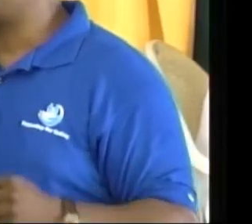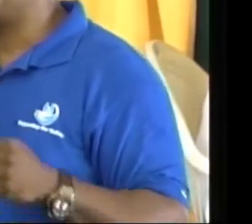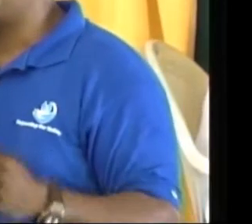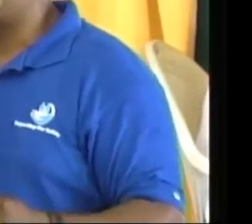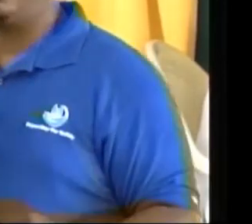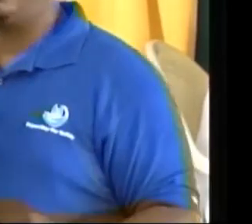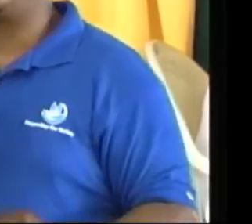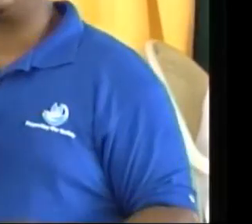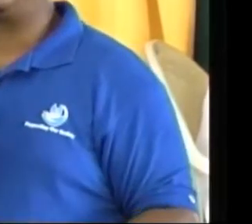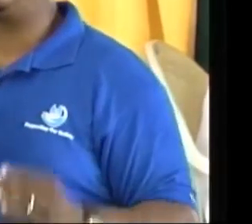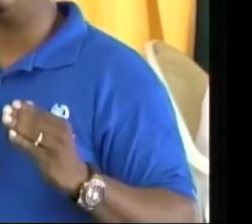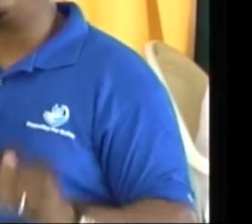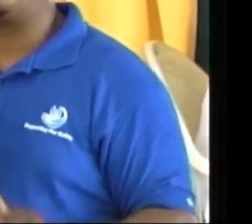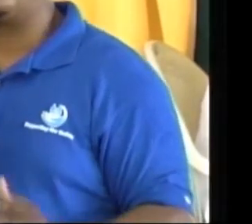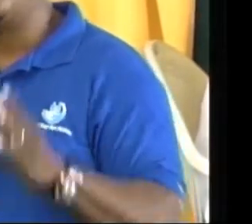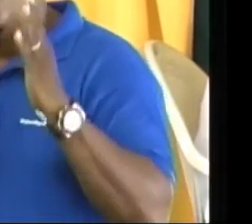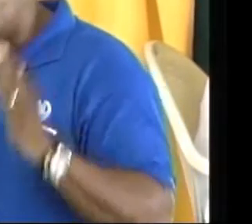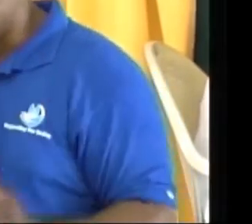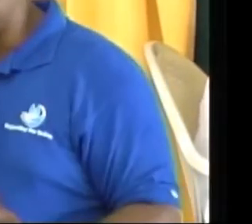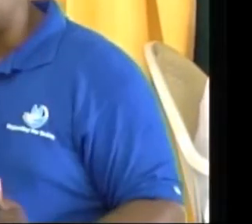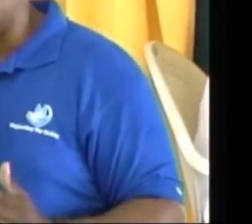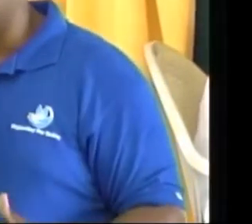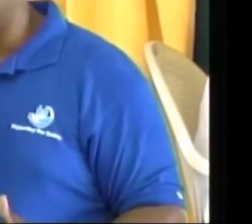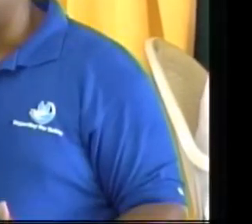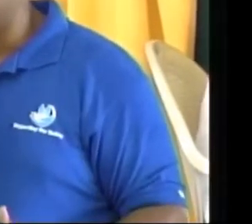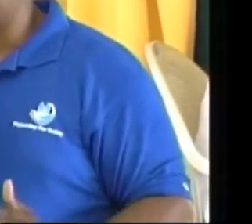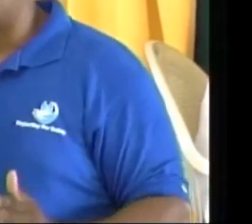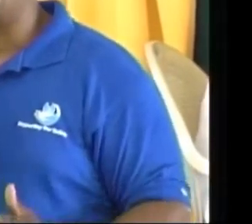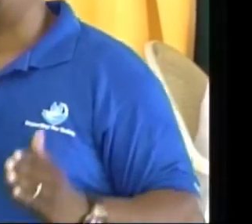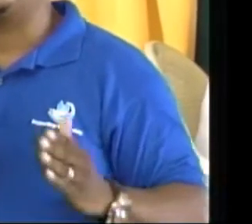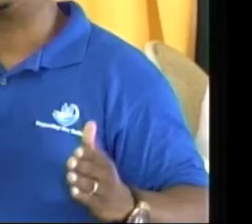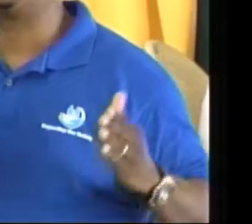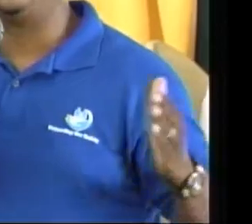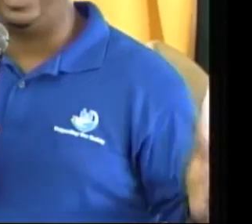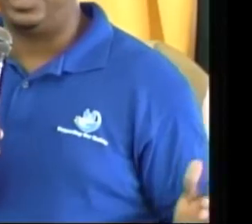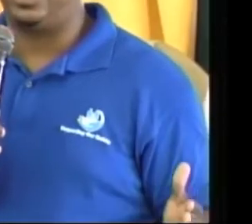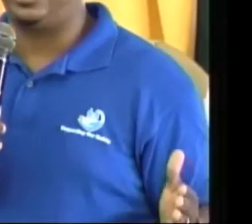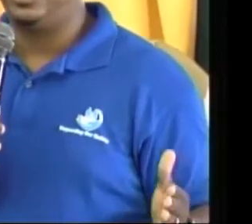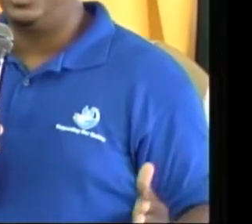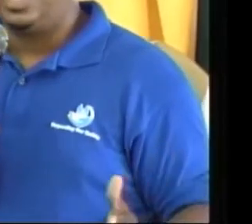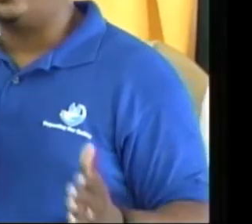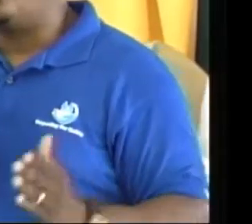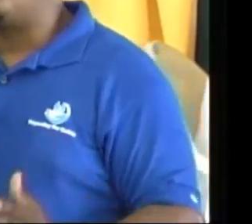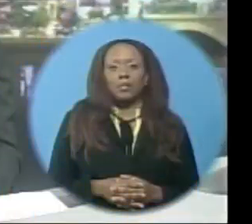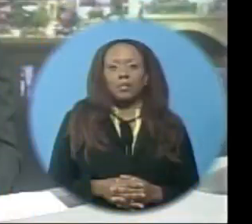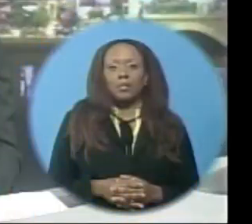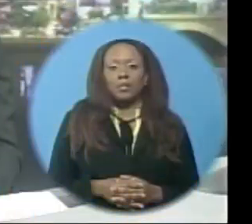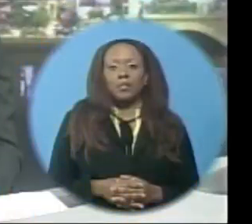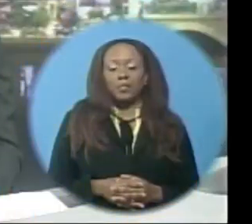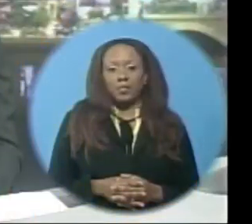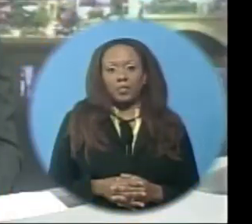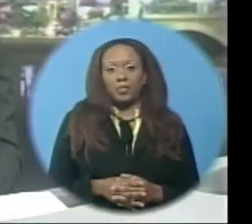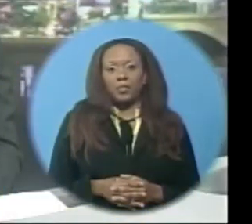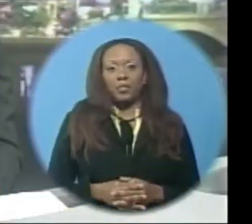that next year, we probably can see those persons who will move from where they are at now to a better place.